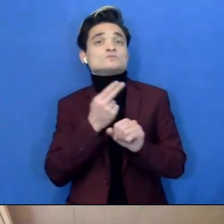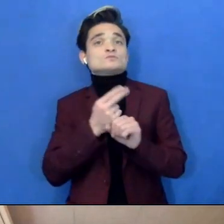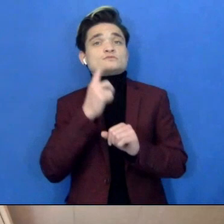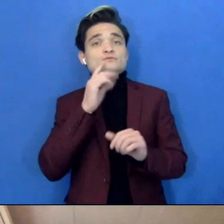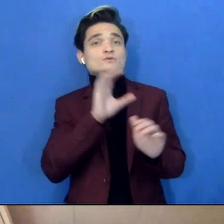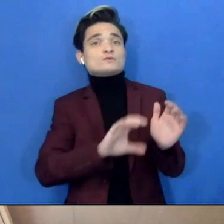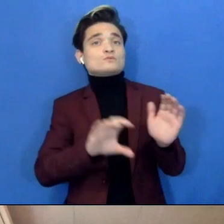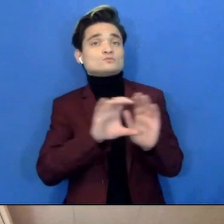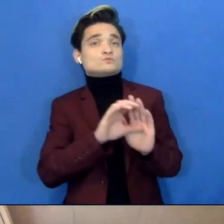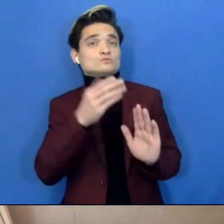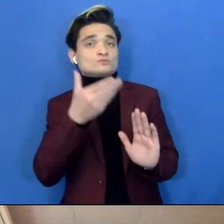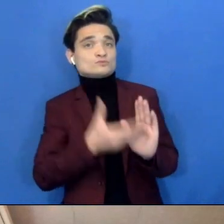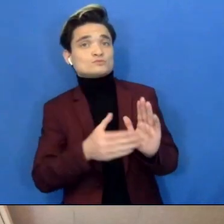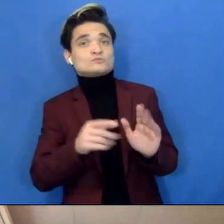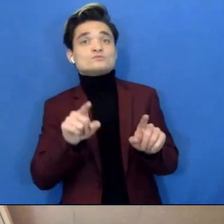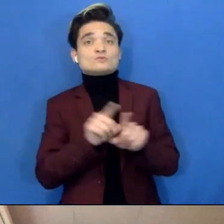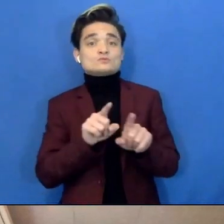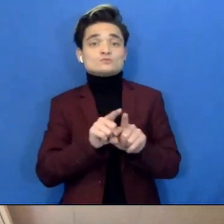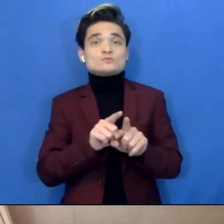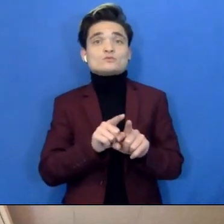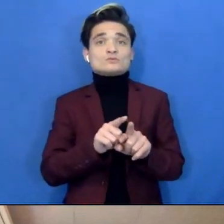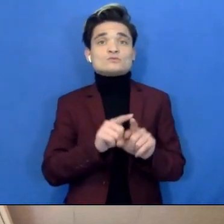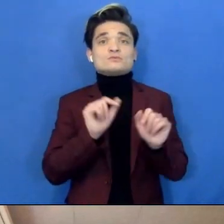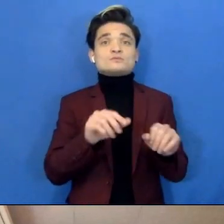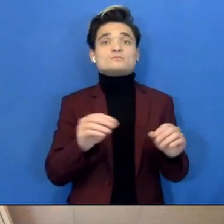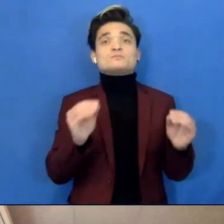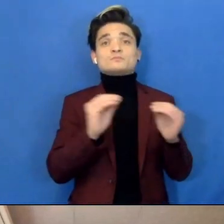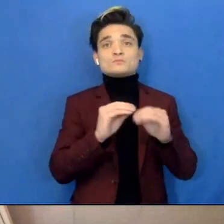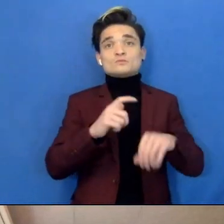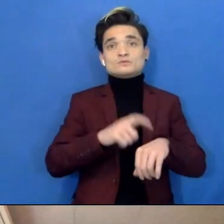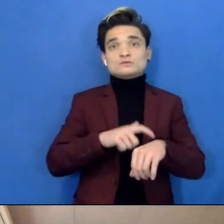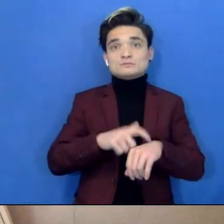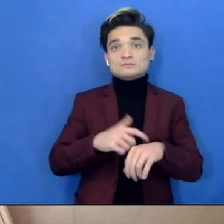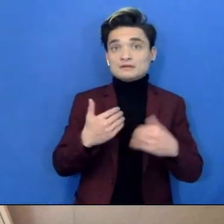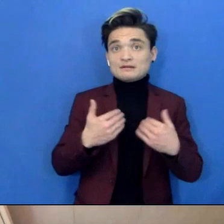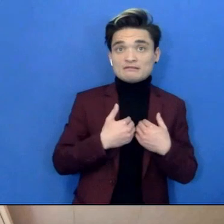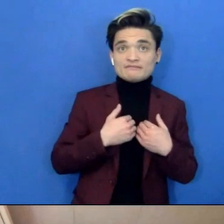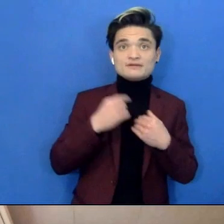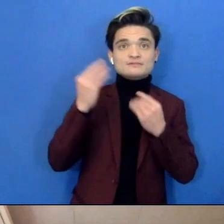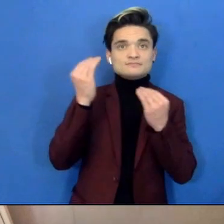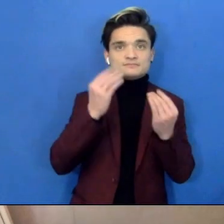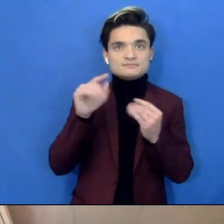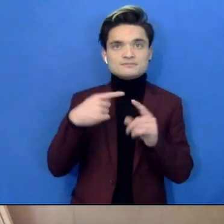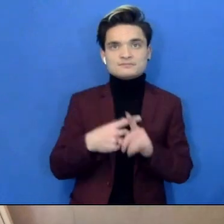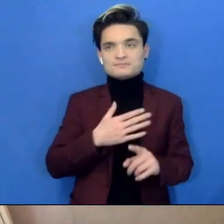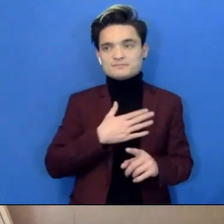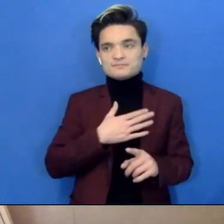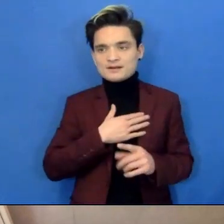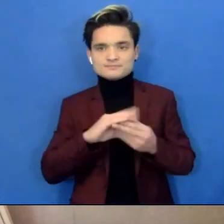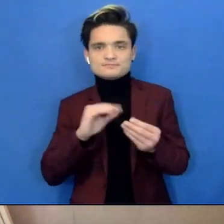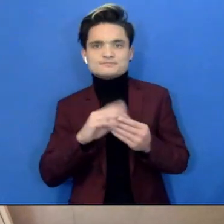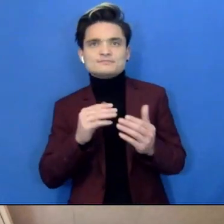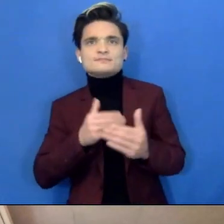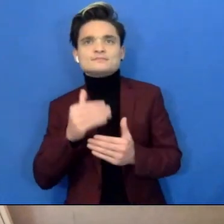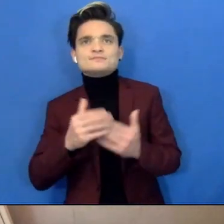way to buy yourself time and to think about what to say. It's also a great tool for listening. And that's just, you know, as one example of